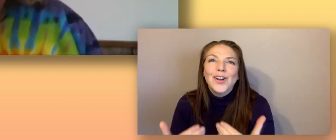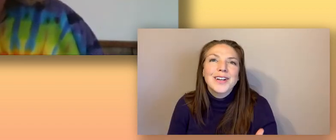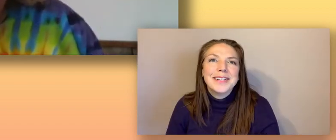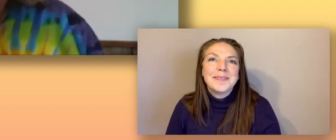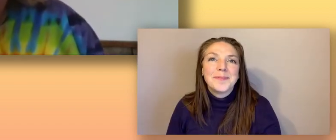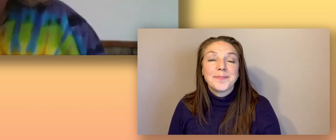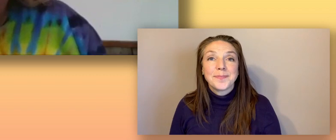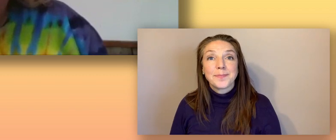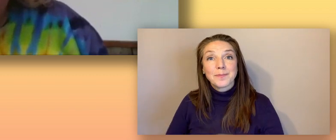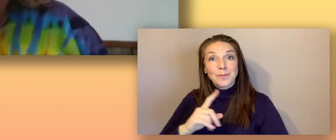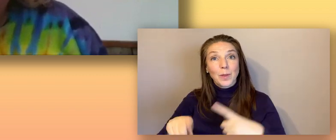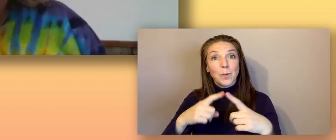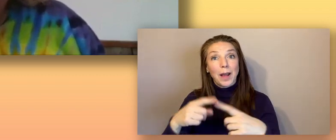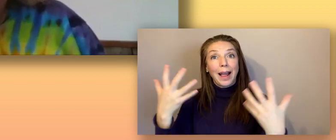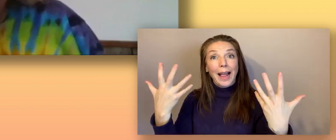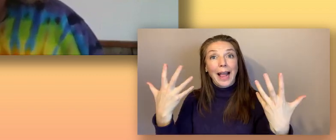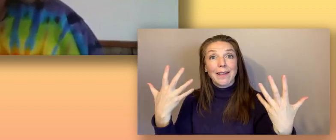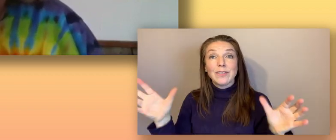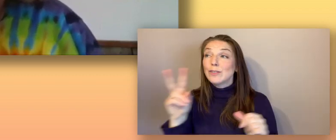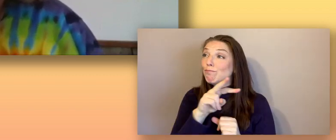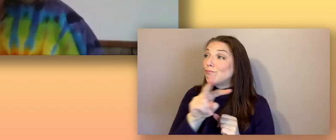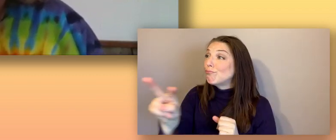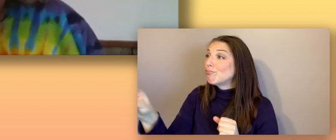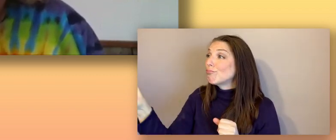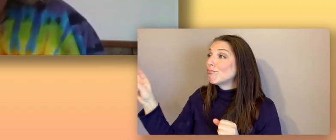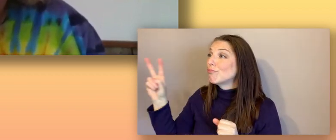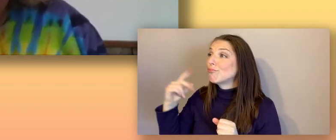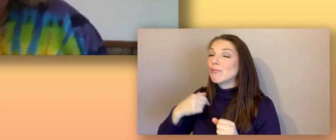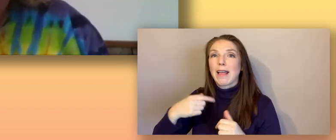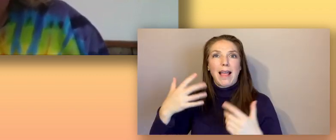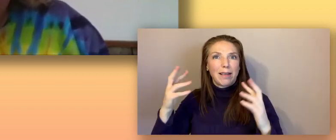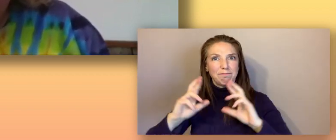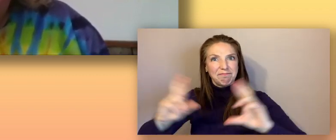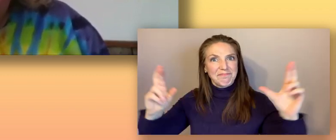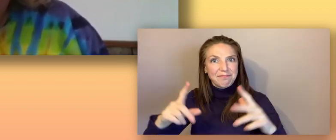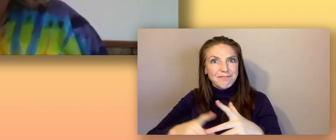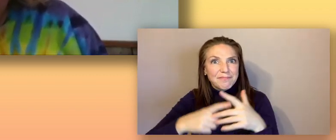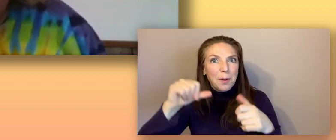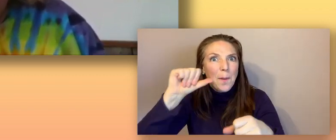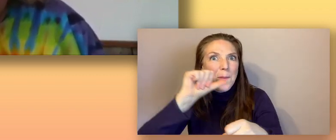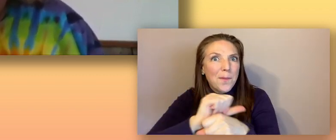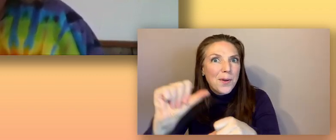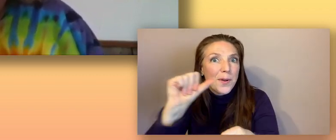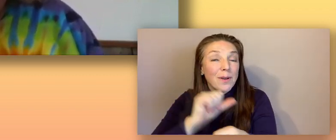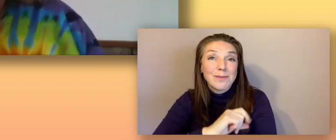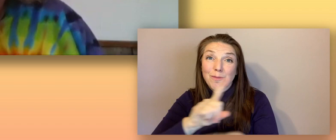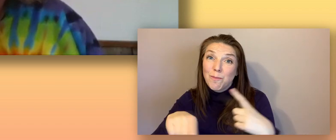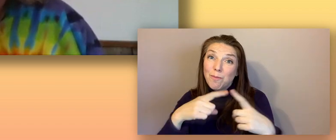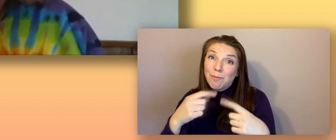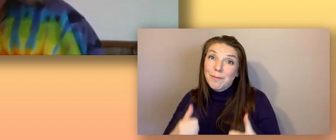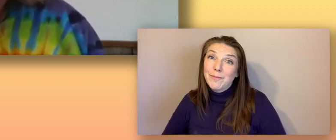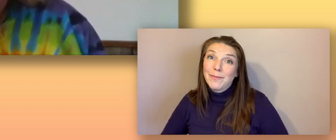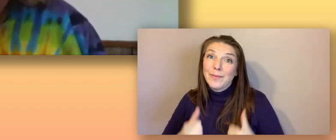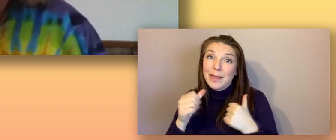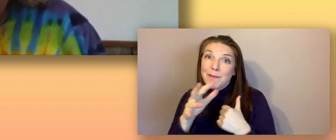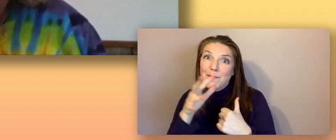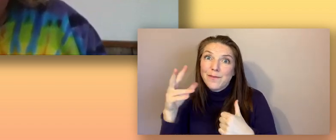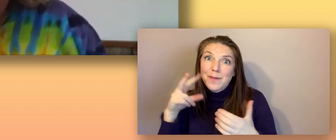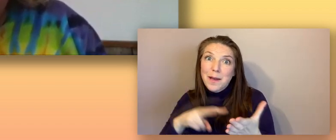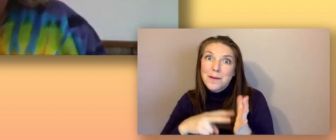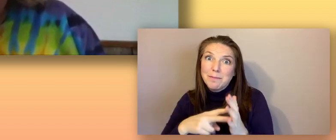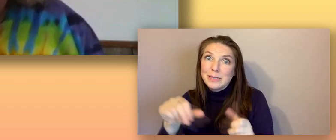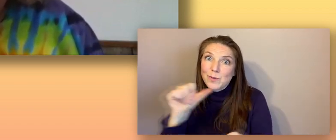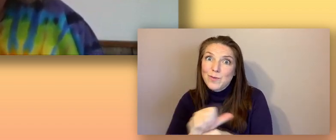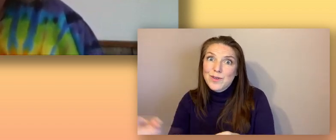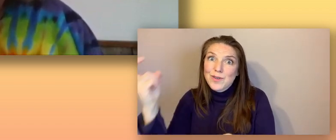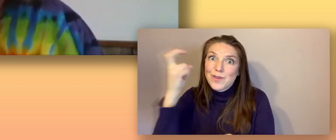Once my tour was over, it was time to get to work, which is pretty much what you do a lot when you live on a farm. The day started